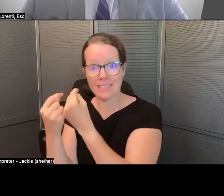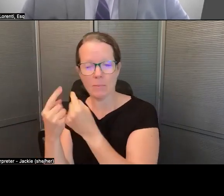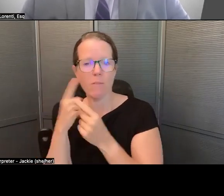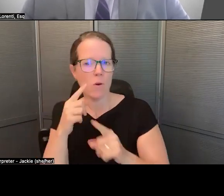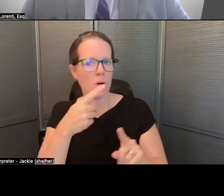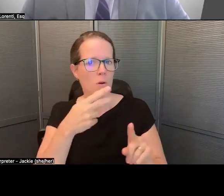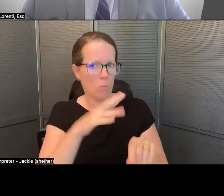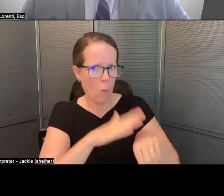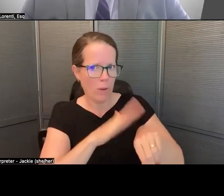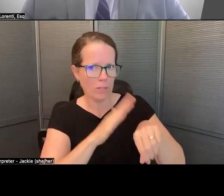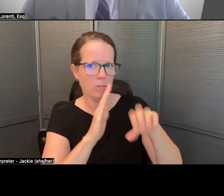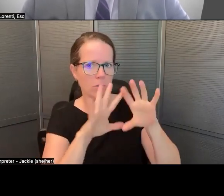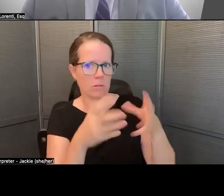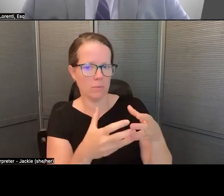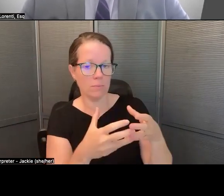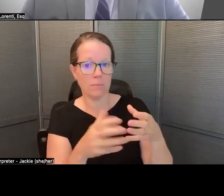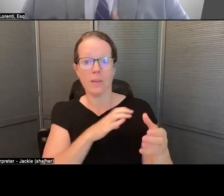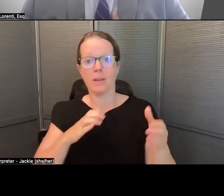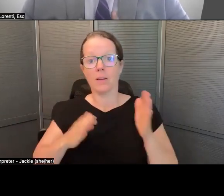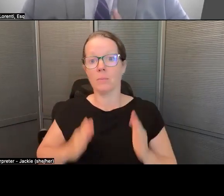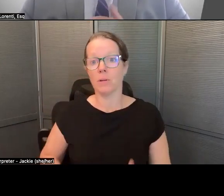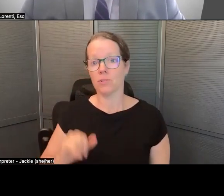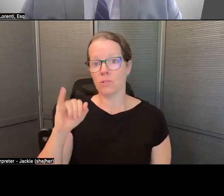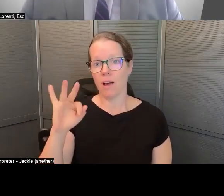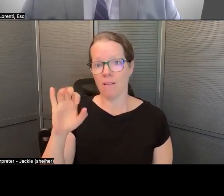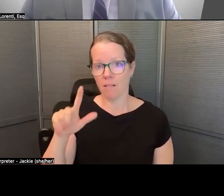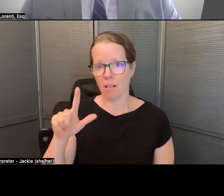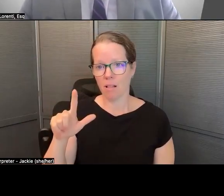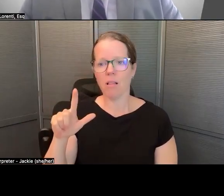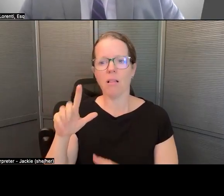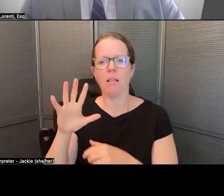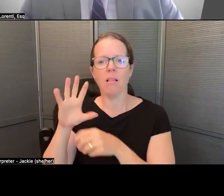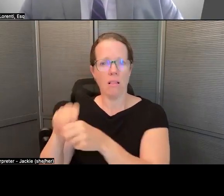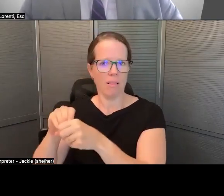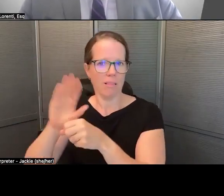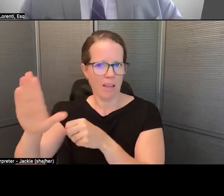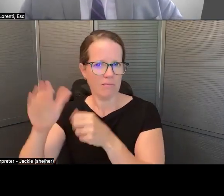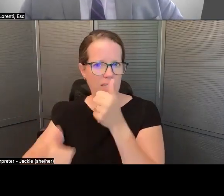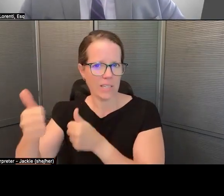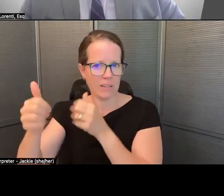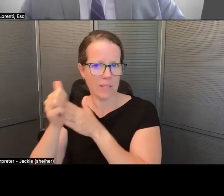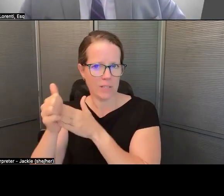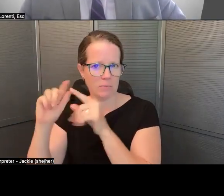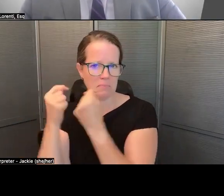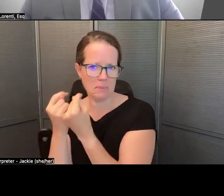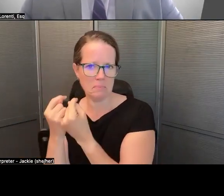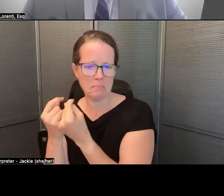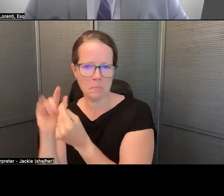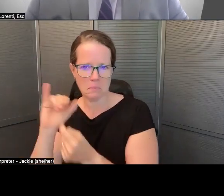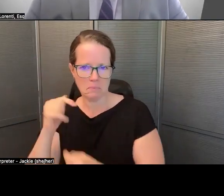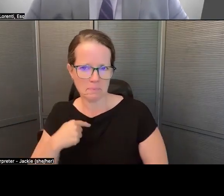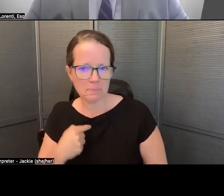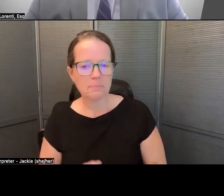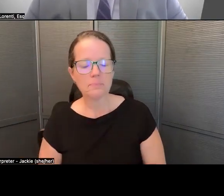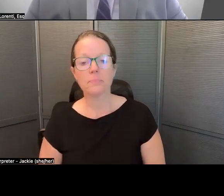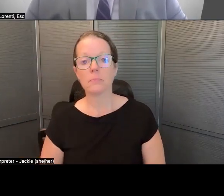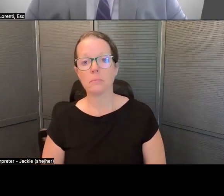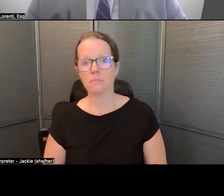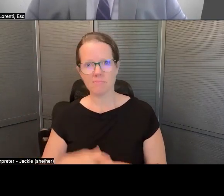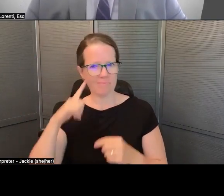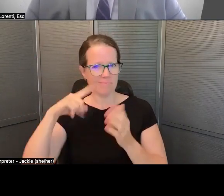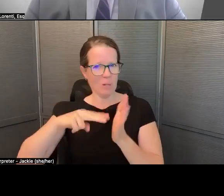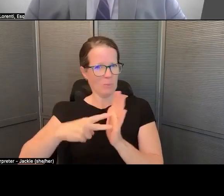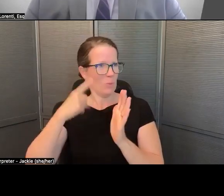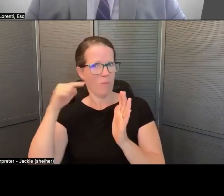commissioner is Commissioner Pamerson Eiffel. I'm part of their executive leadership team there. The purpose of our organization really is to